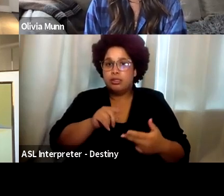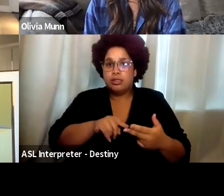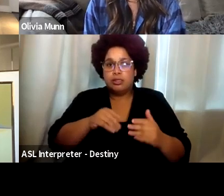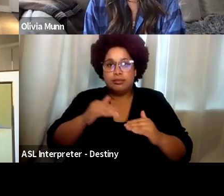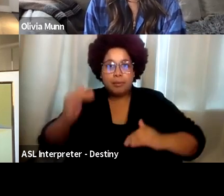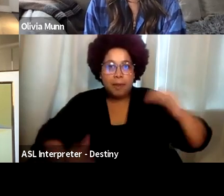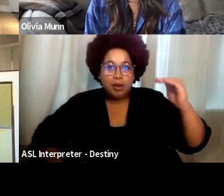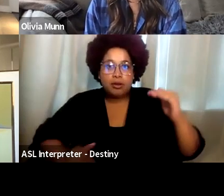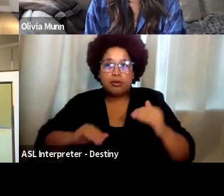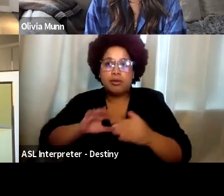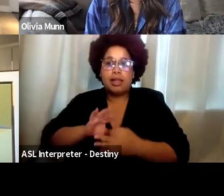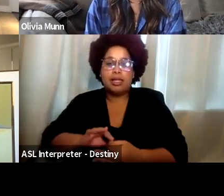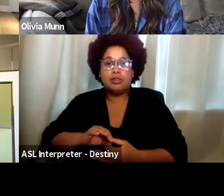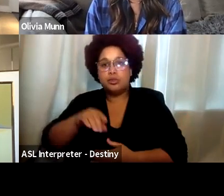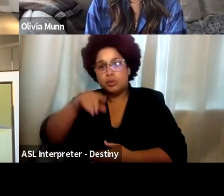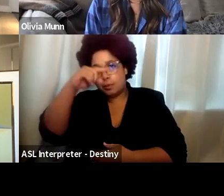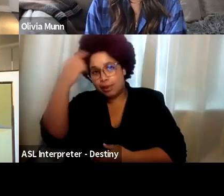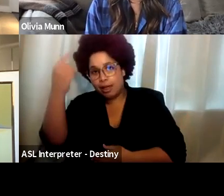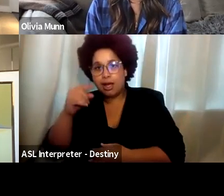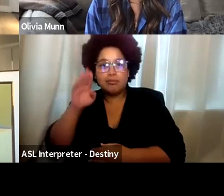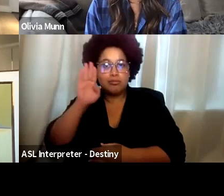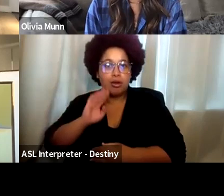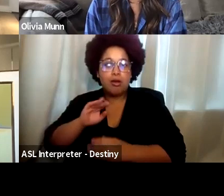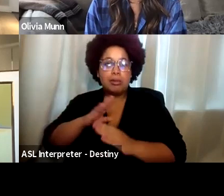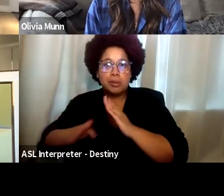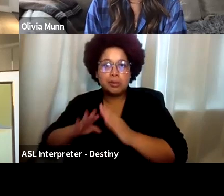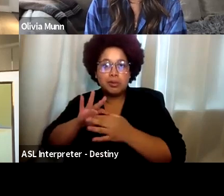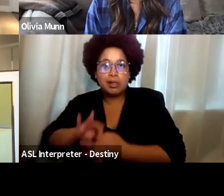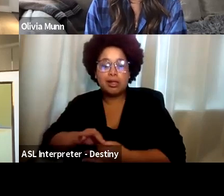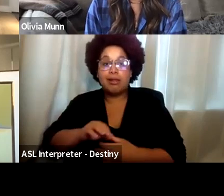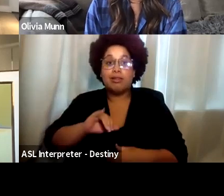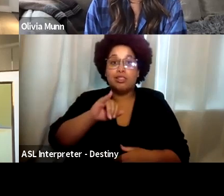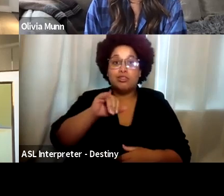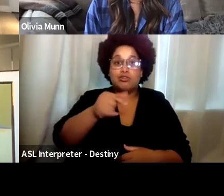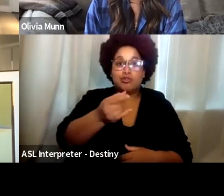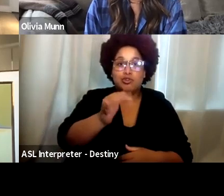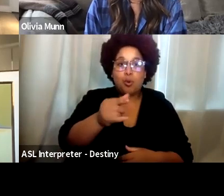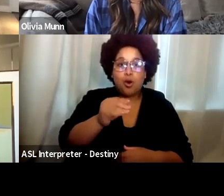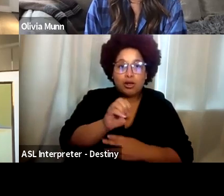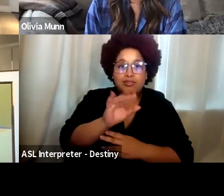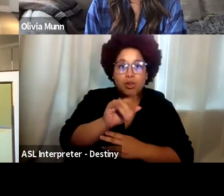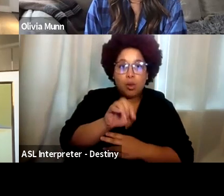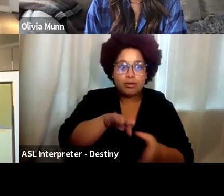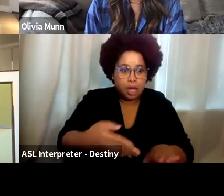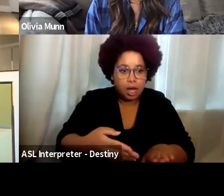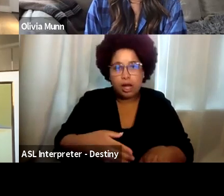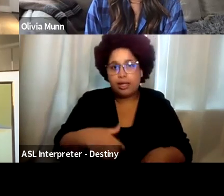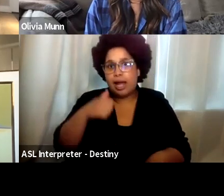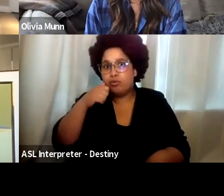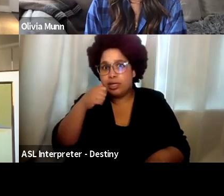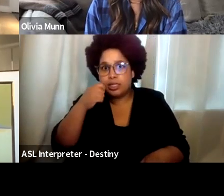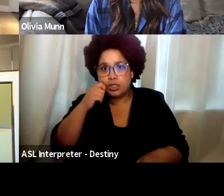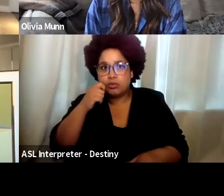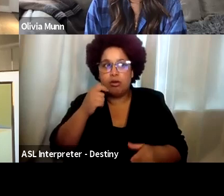disparities in Black and Brown communities with COVID death. Then George Floyd died, and then that whole racial reckoning happened.